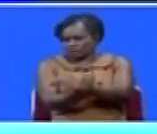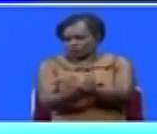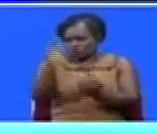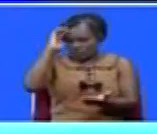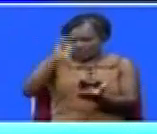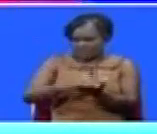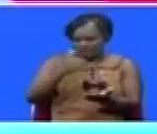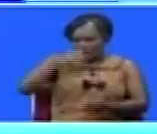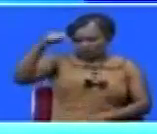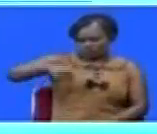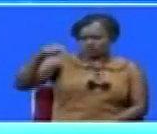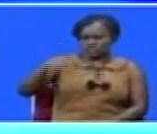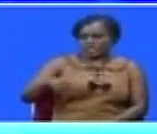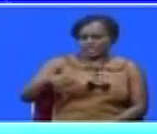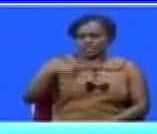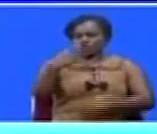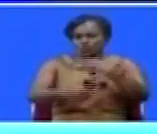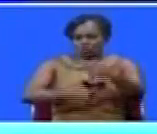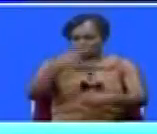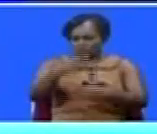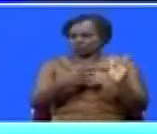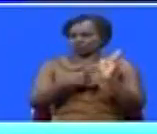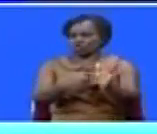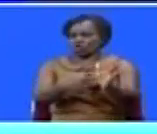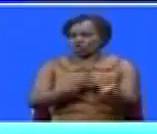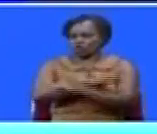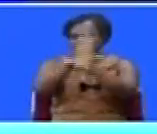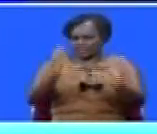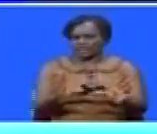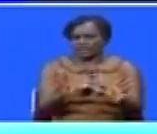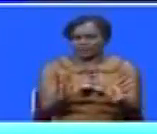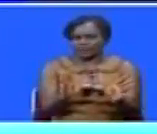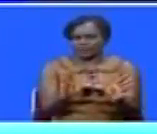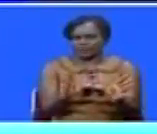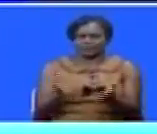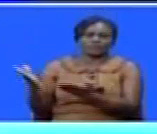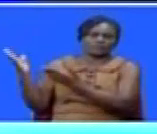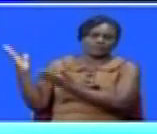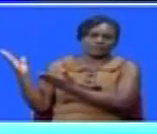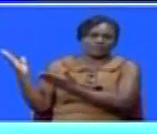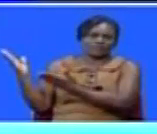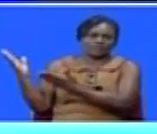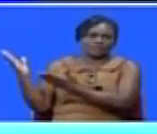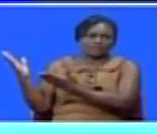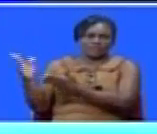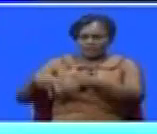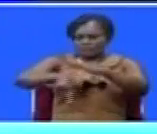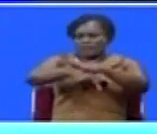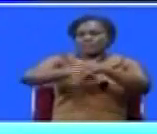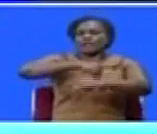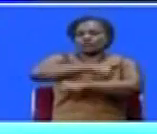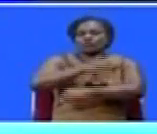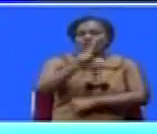have today, and we want to just continue to paint this picture. Excuse our typo there. The Langata Primary School